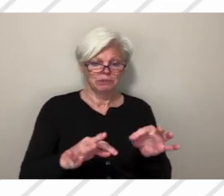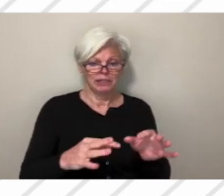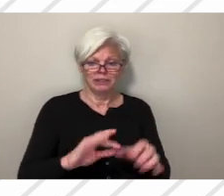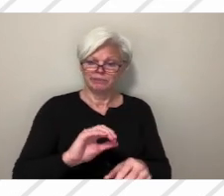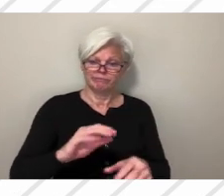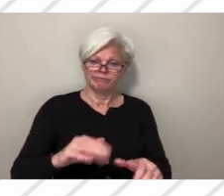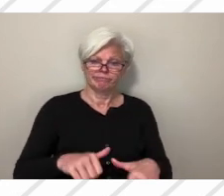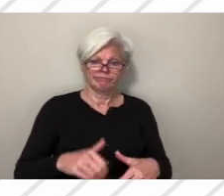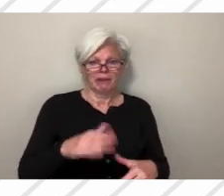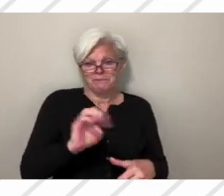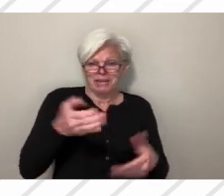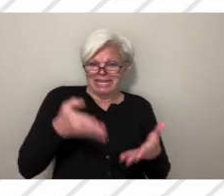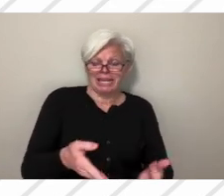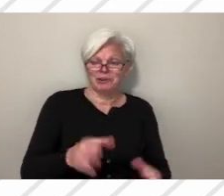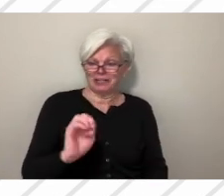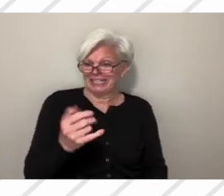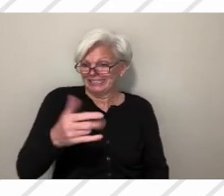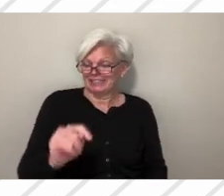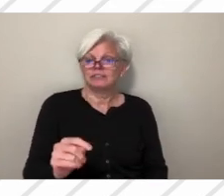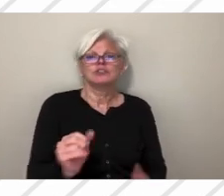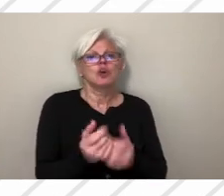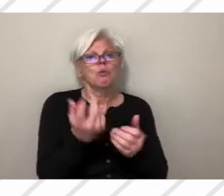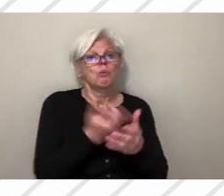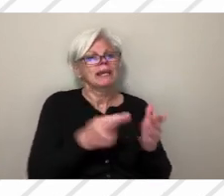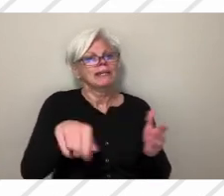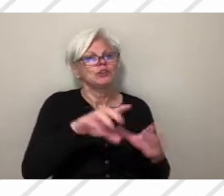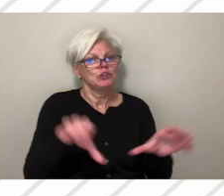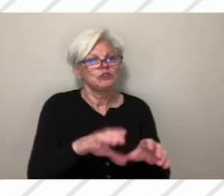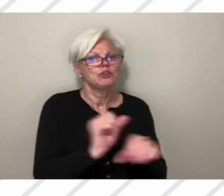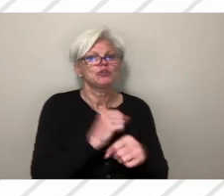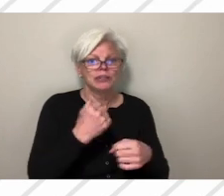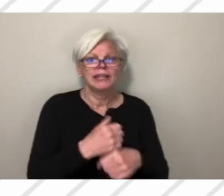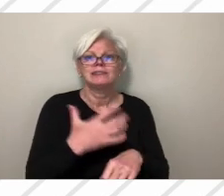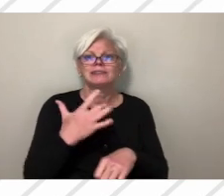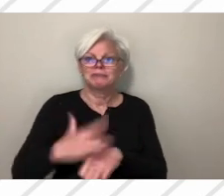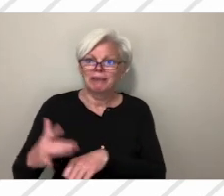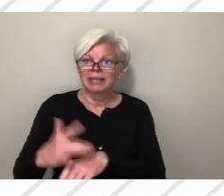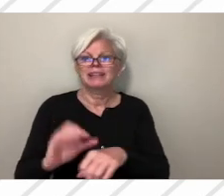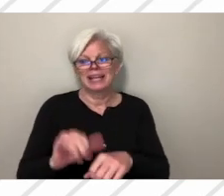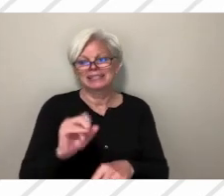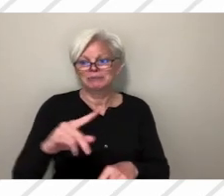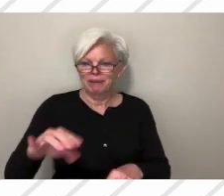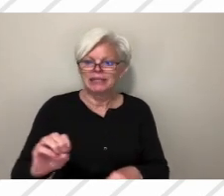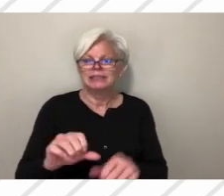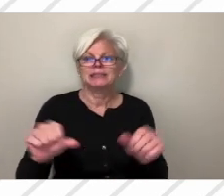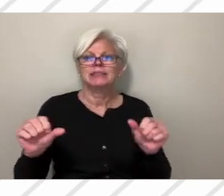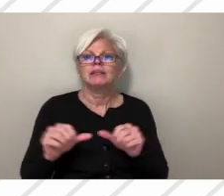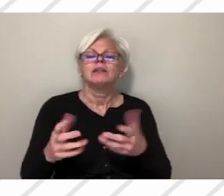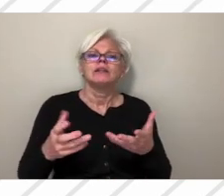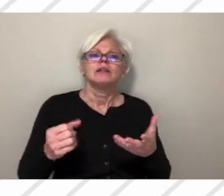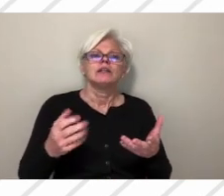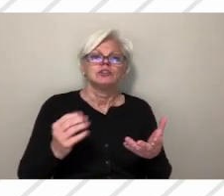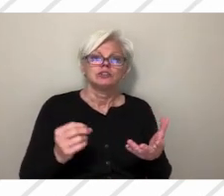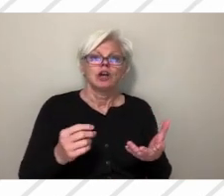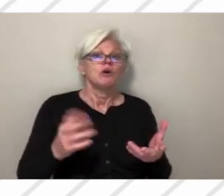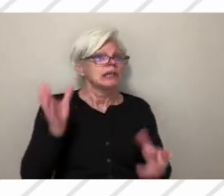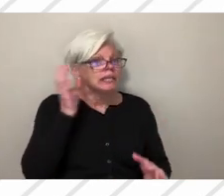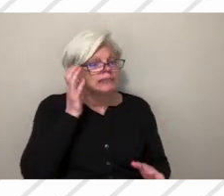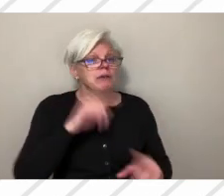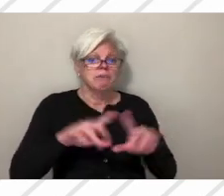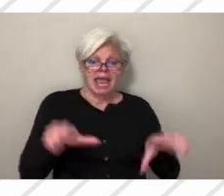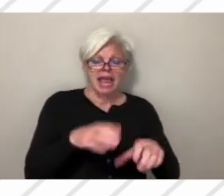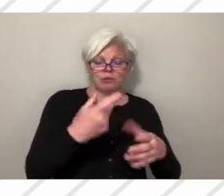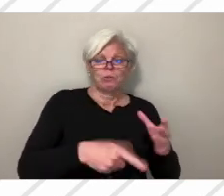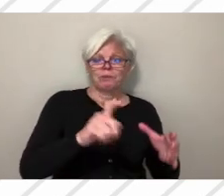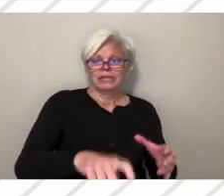to help us create those spaces? And the first step is listening, but like we said, action. Action is what we need. How can you help